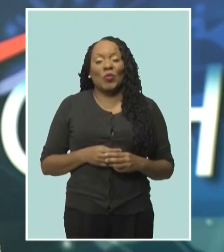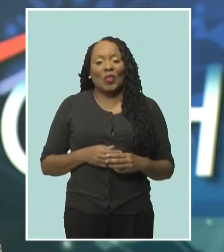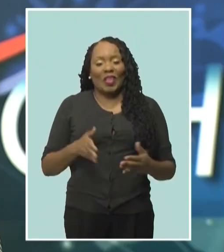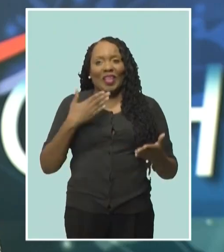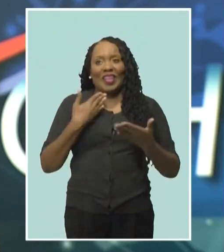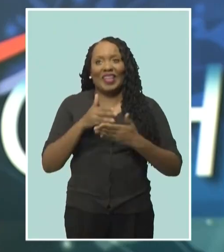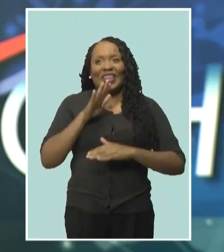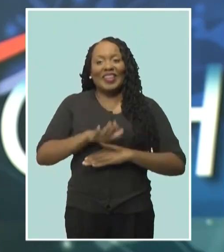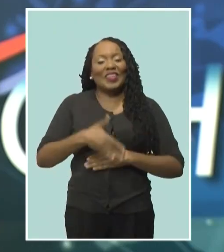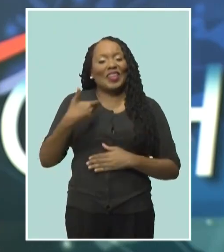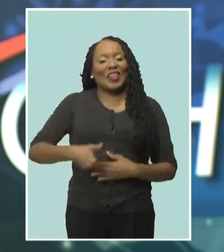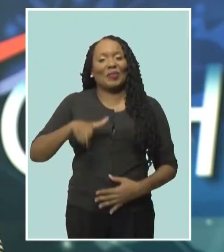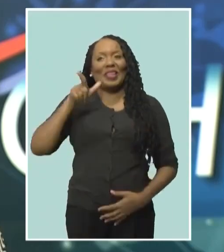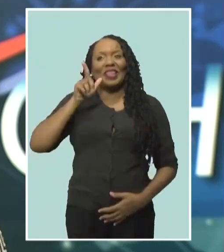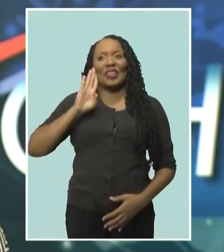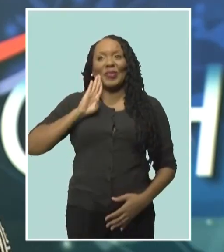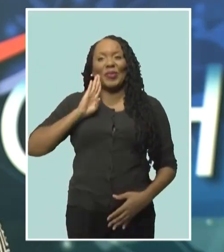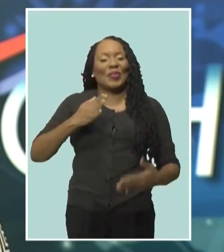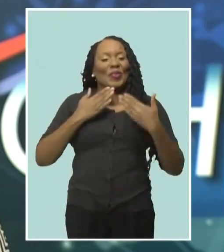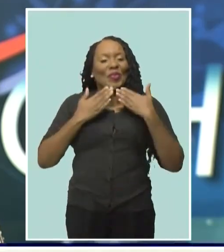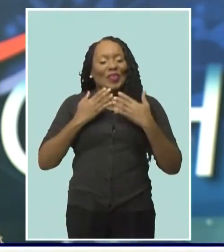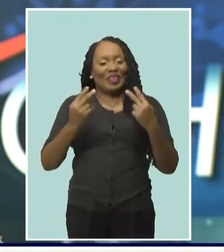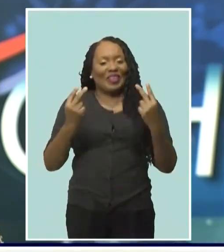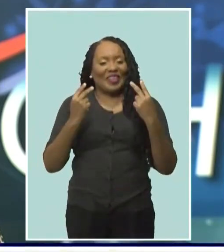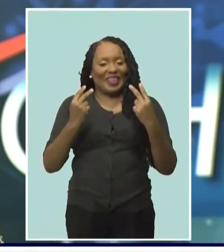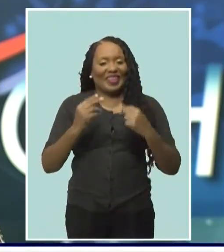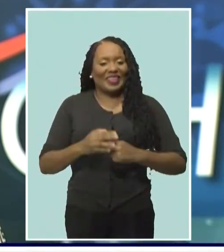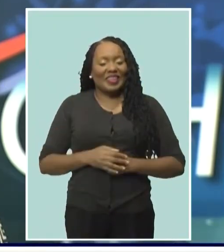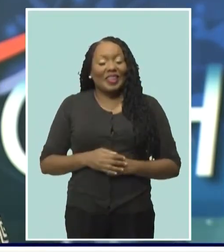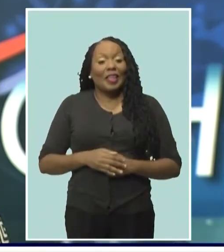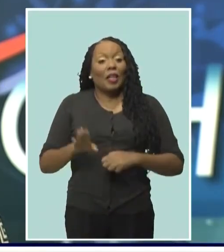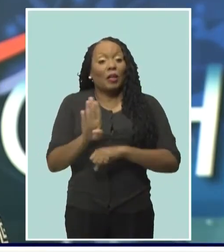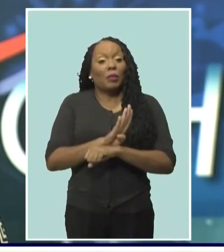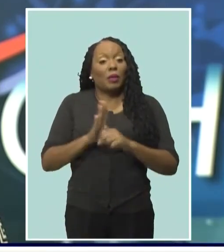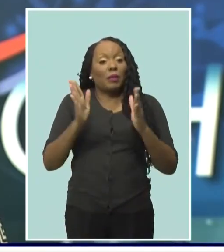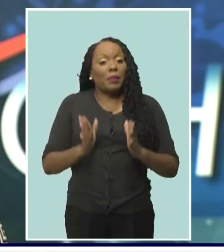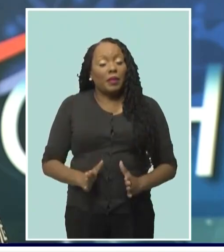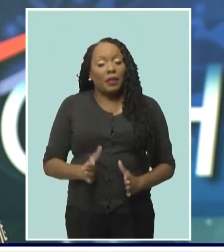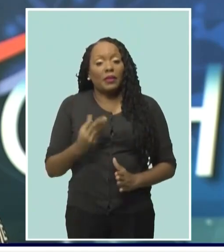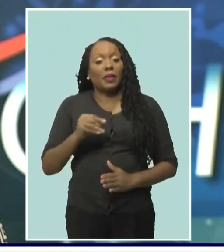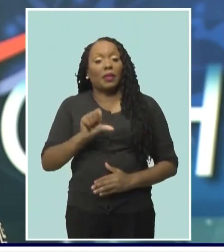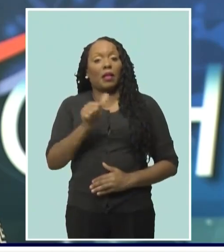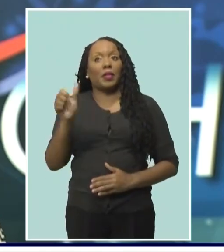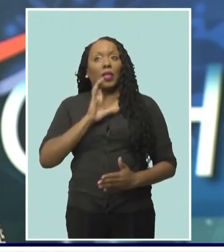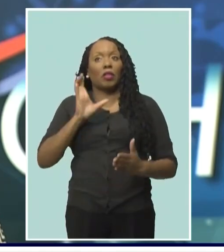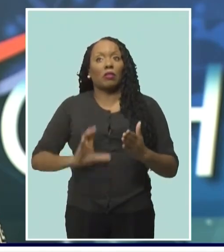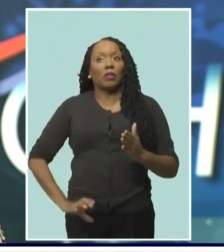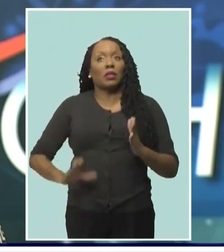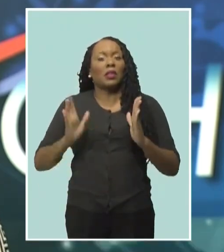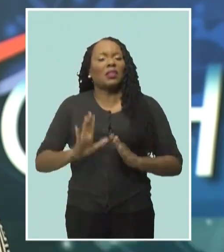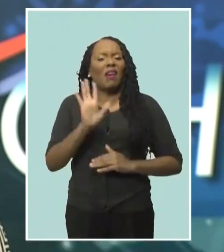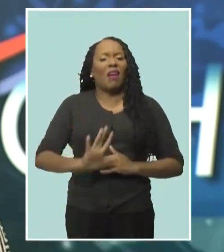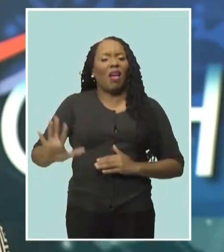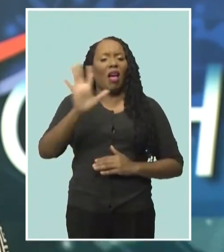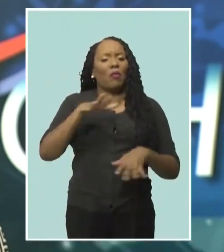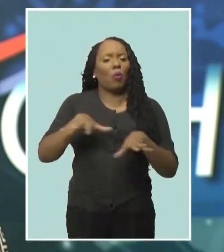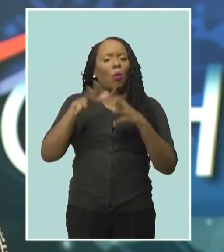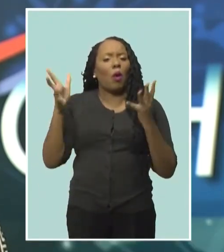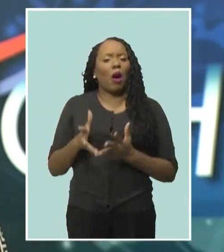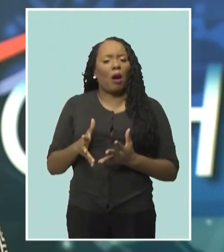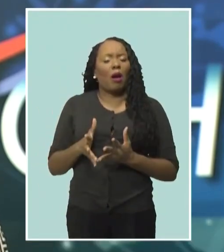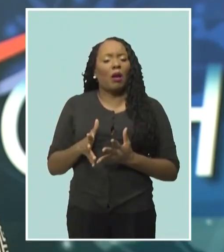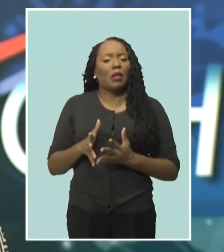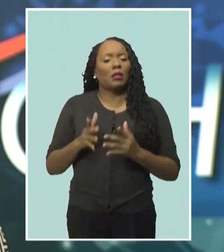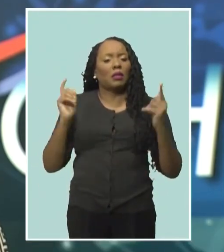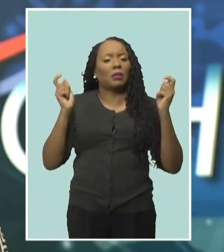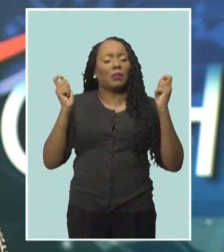Very good evening to you. I'm Lisa Broom. Thank you very much for tuning in. As Barbadians joined Christians around the world observing Good